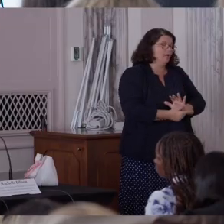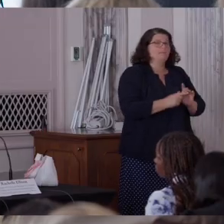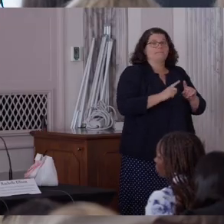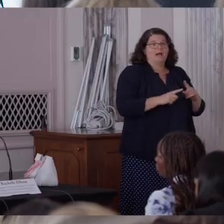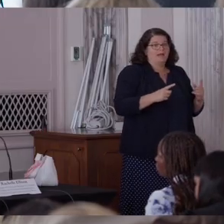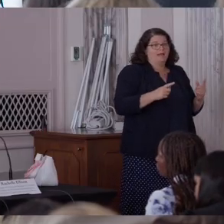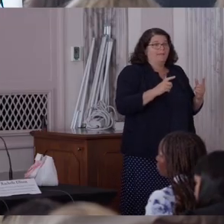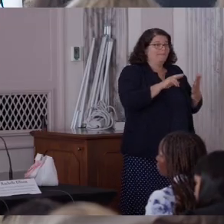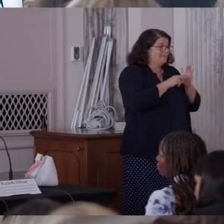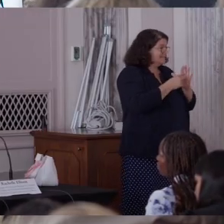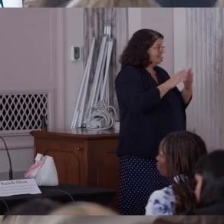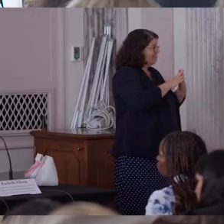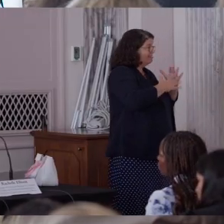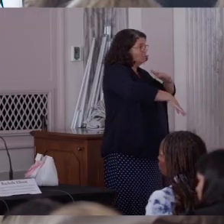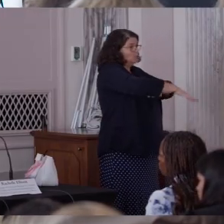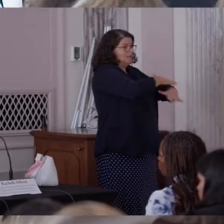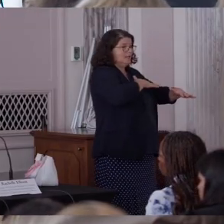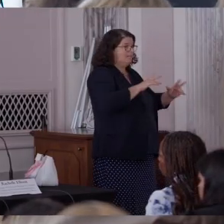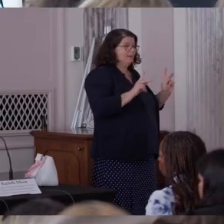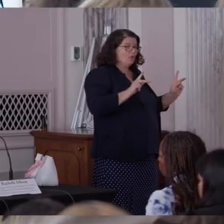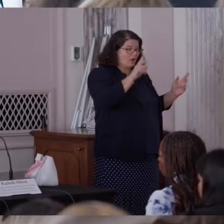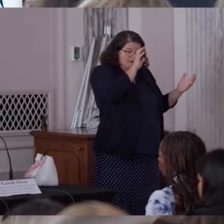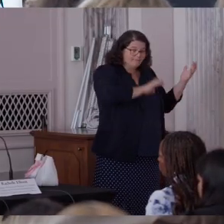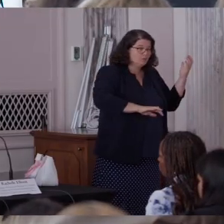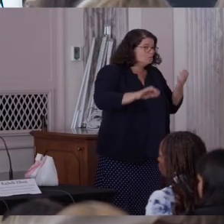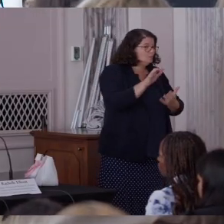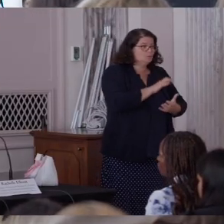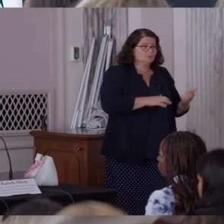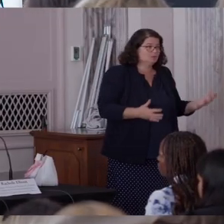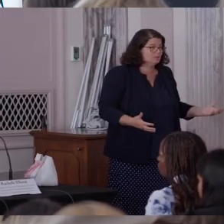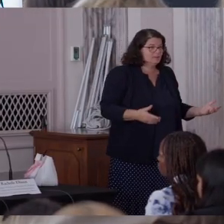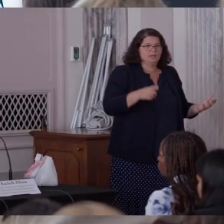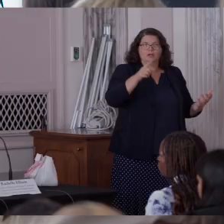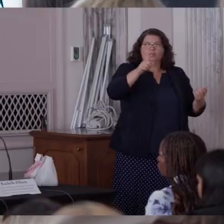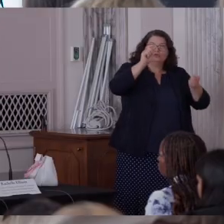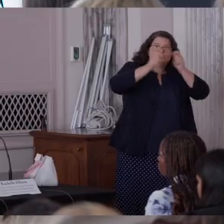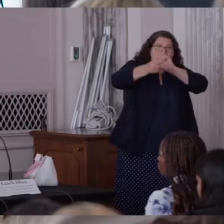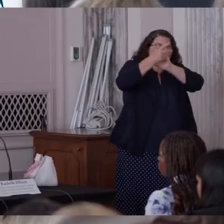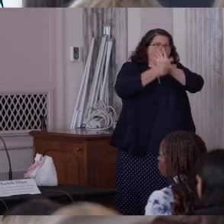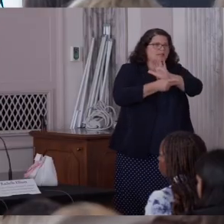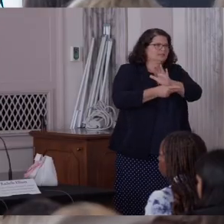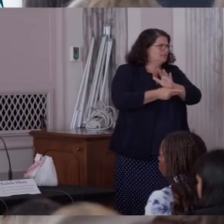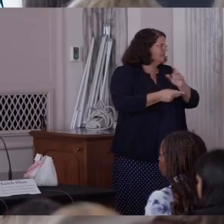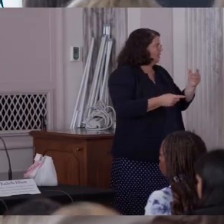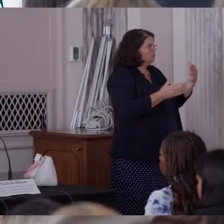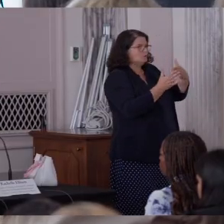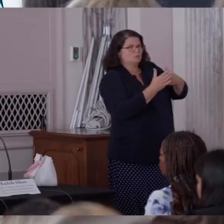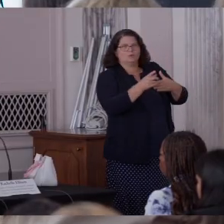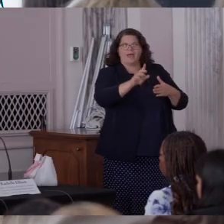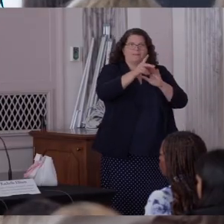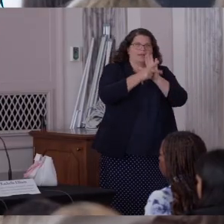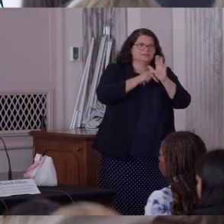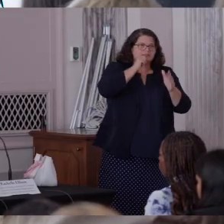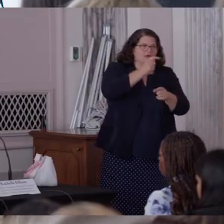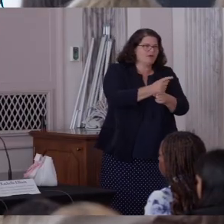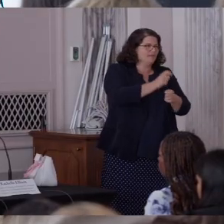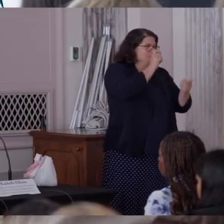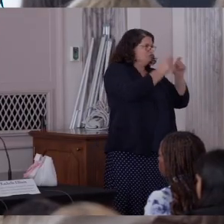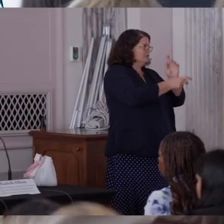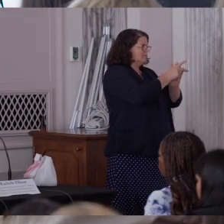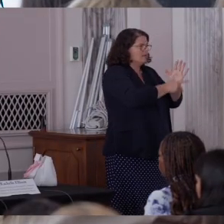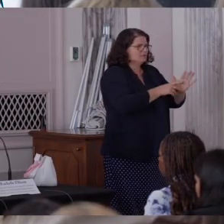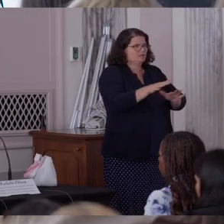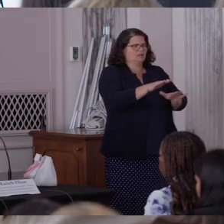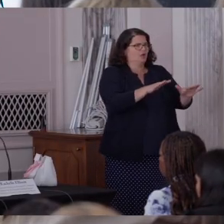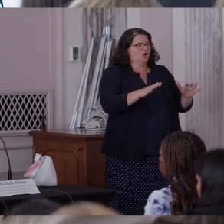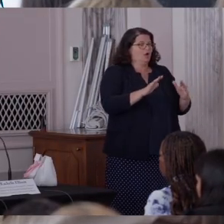community, a lot of late resources available to people. Some community-based